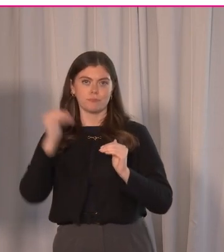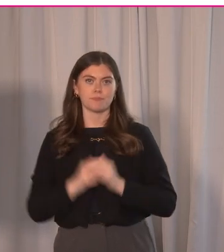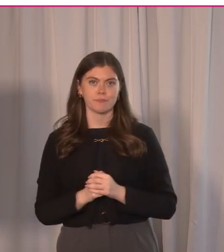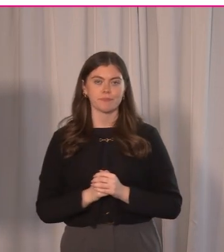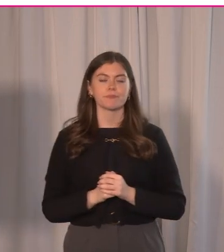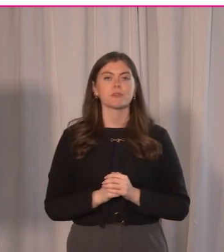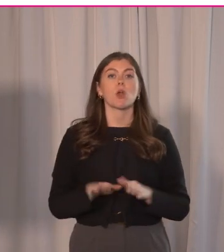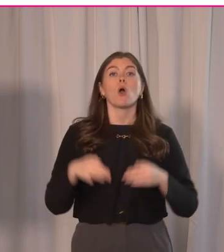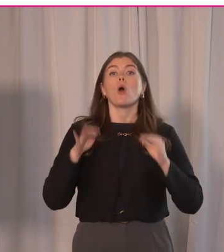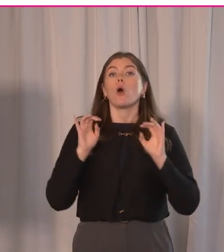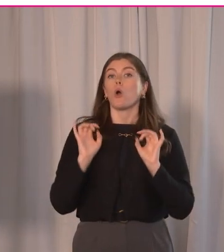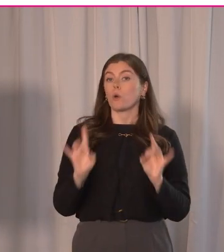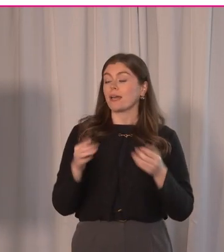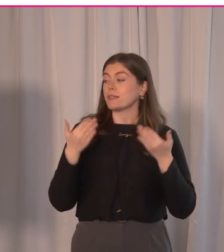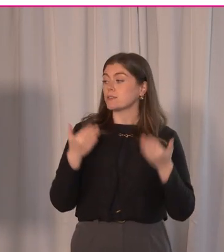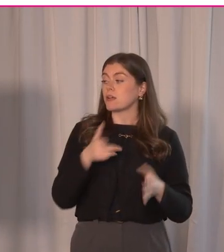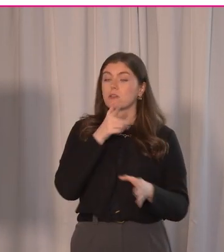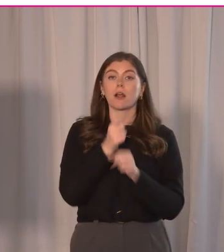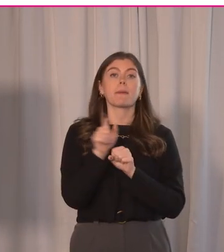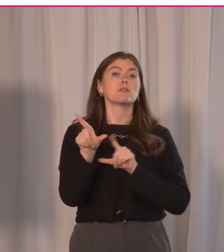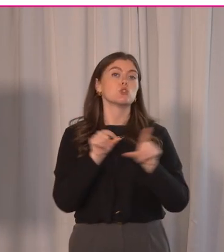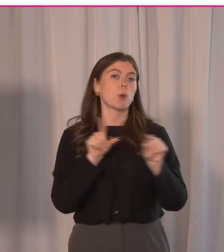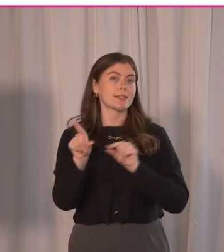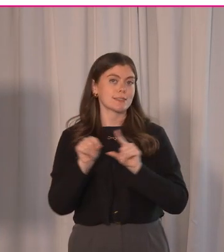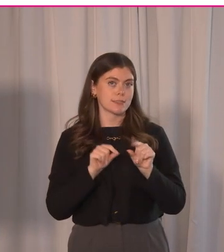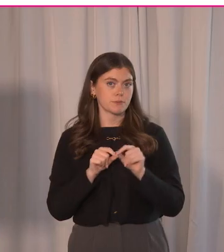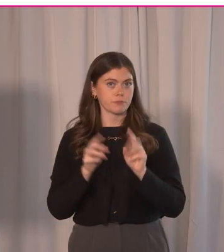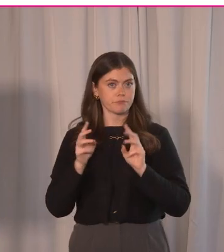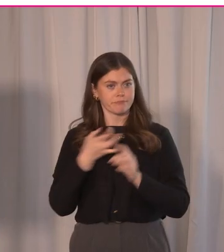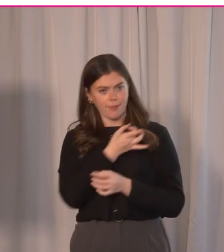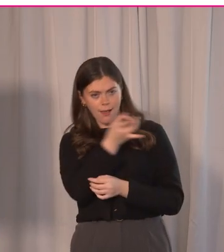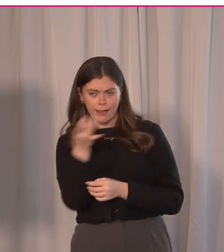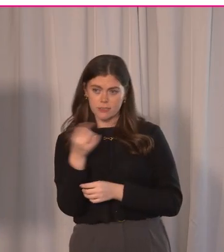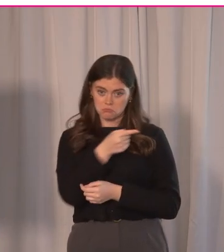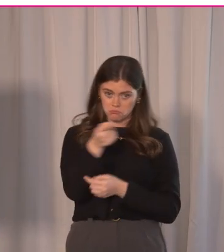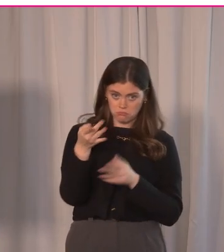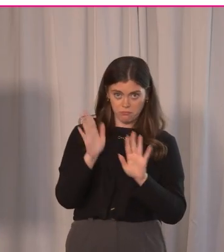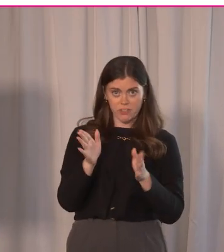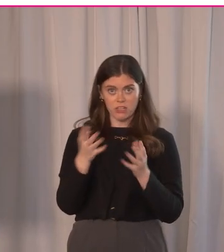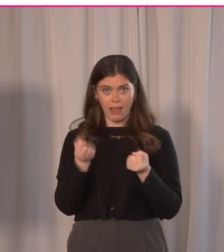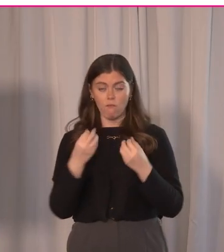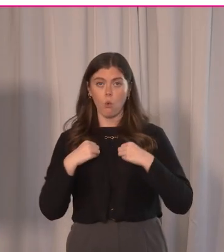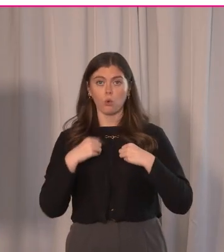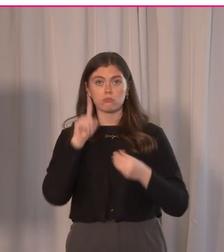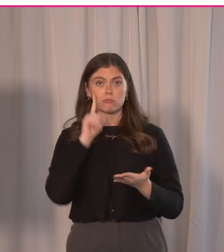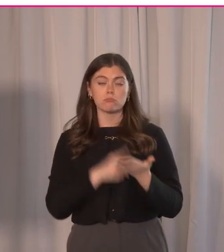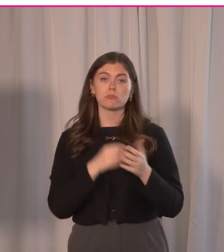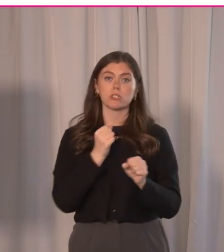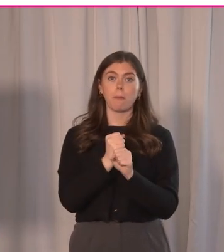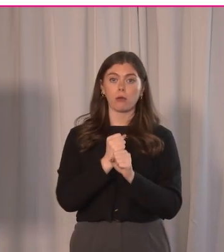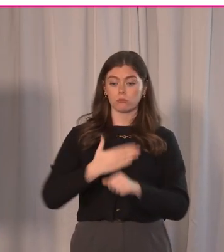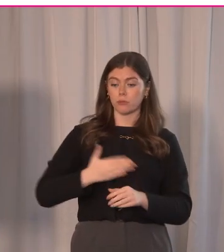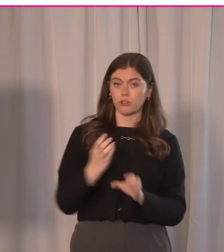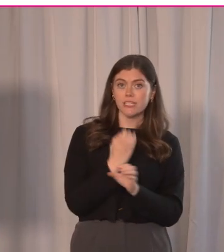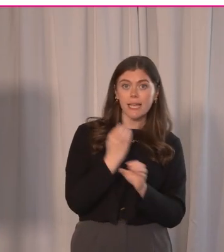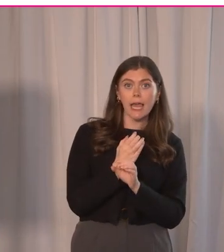Okay, so in terms of choice, women were asked about whether they were given a choice of maternity care and whether they were